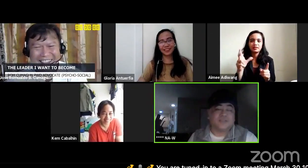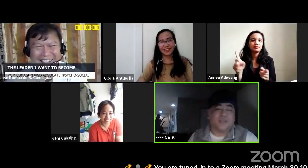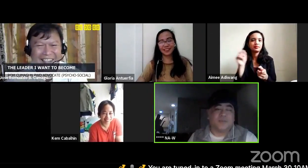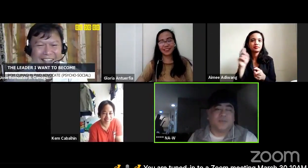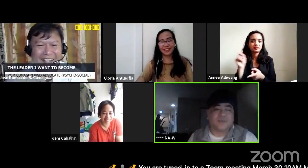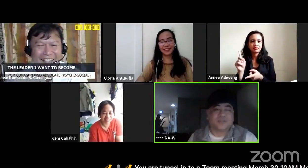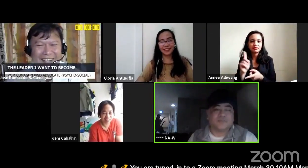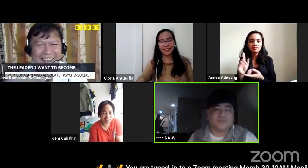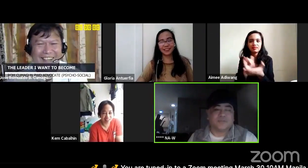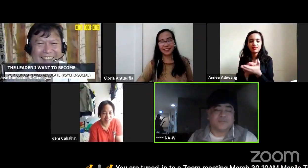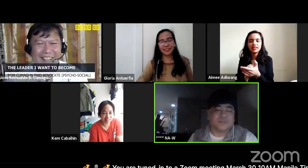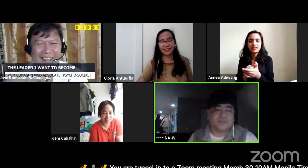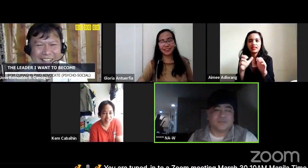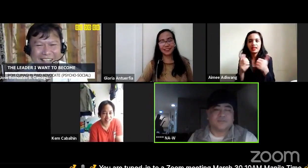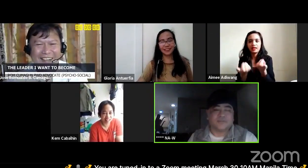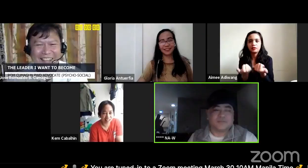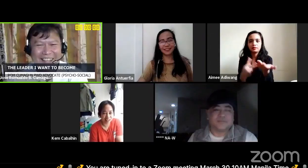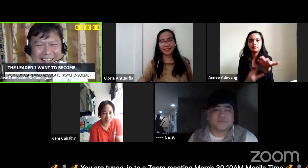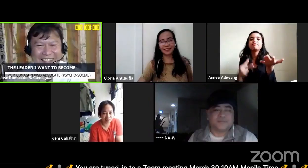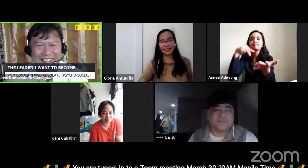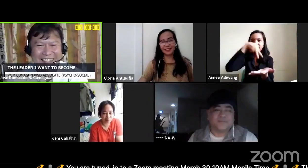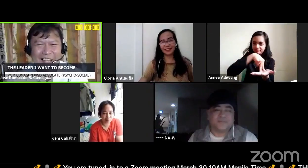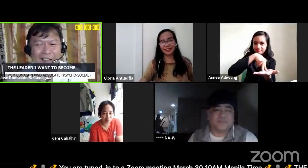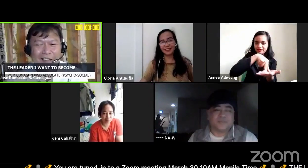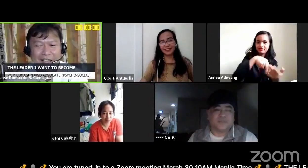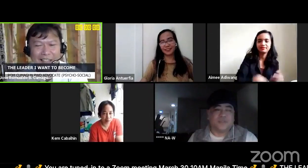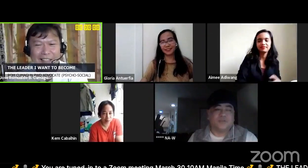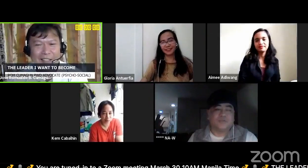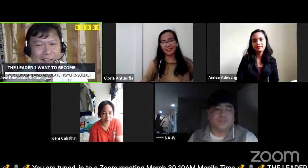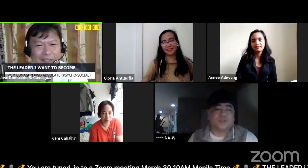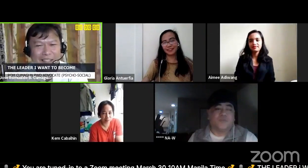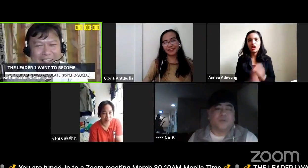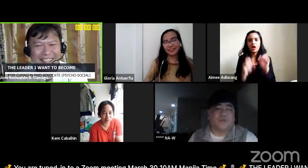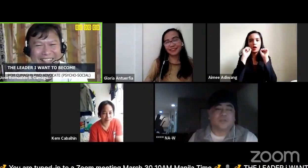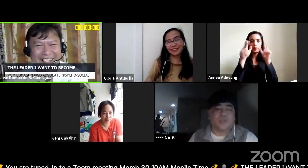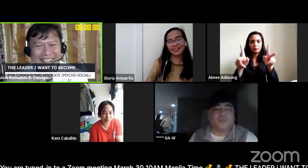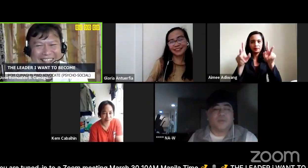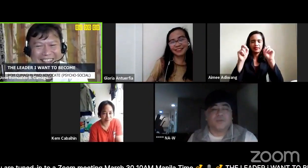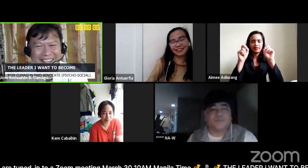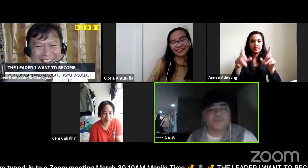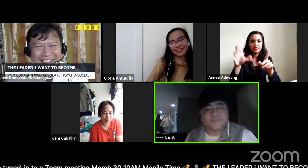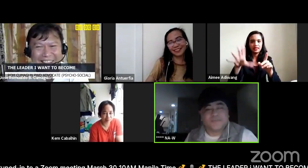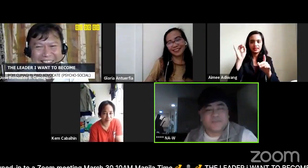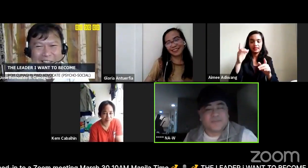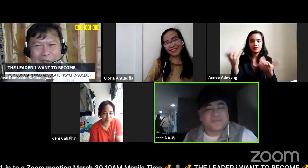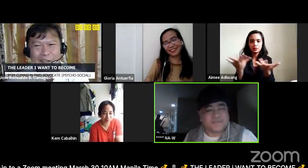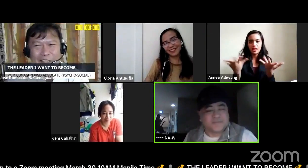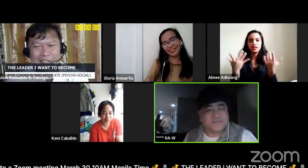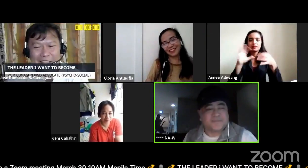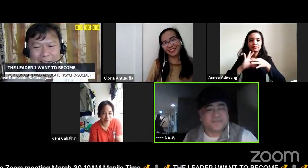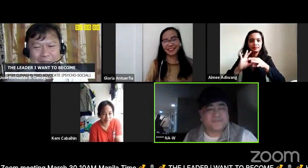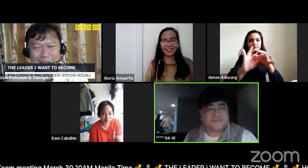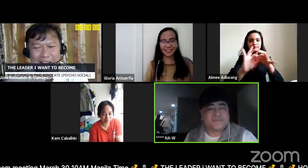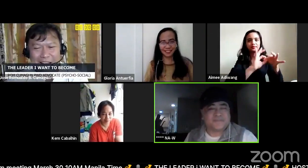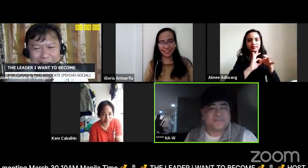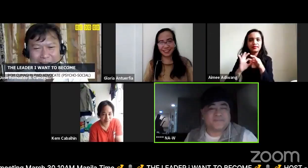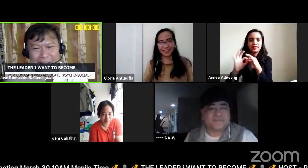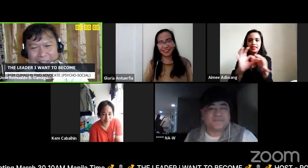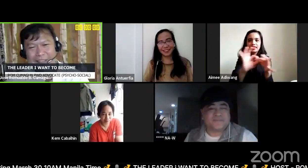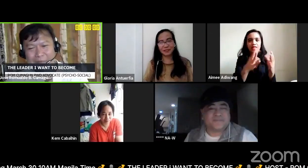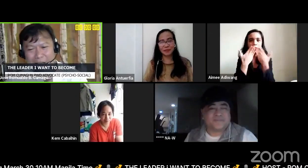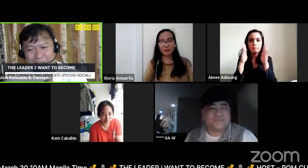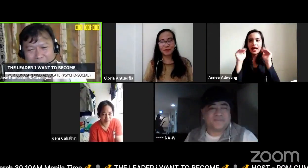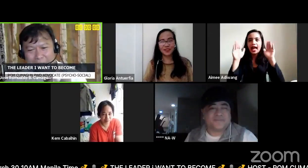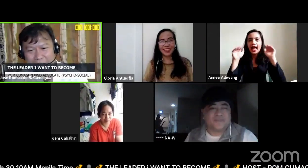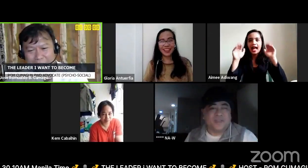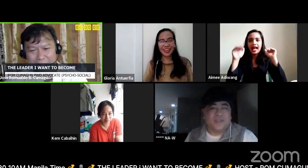just rising above yourself. Okay. All Till right. you discover what you're capable of. We're saying goodbye